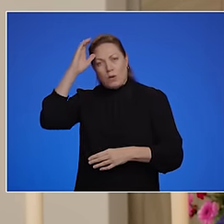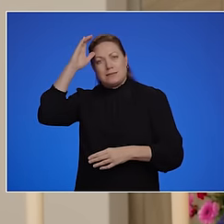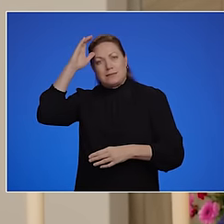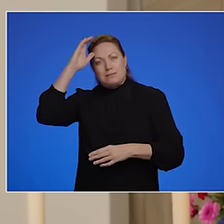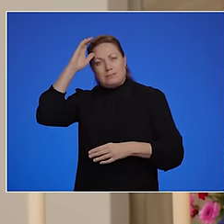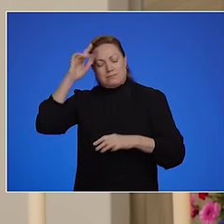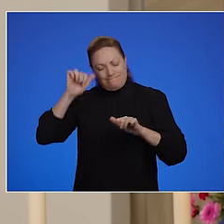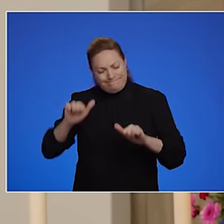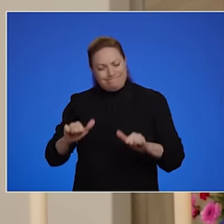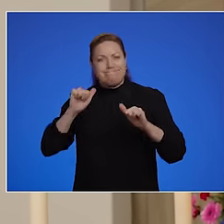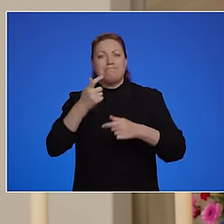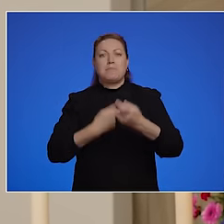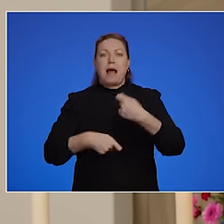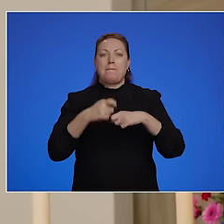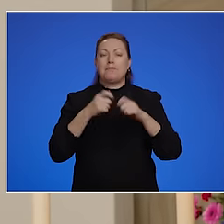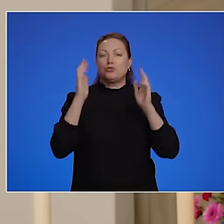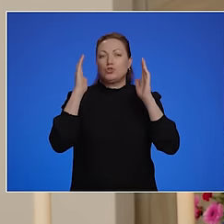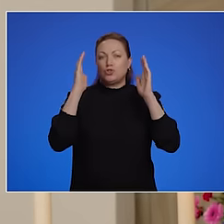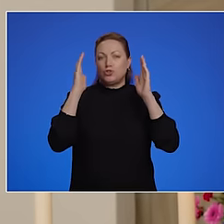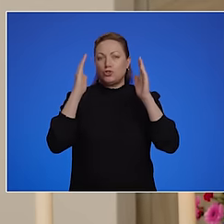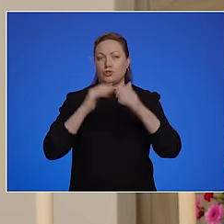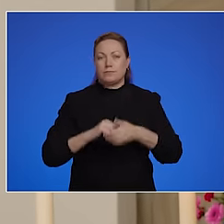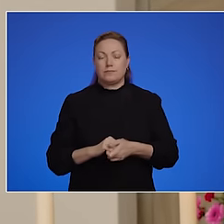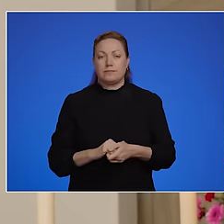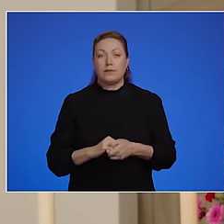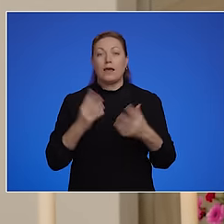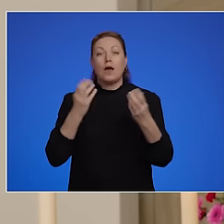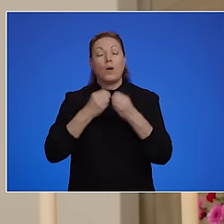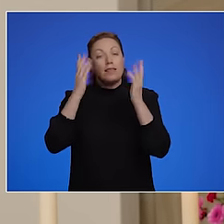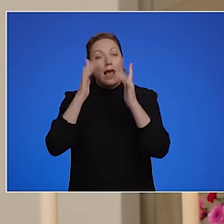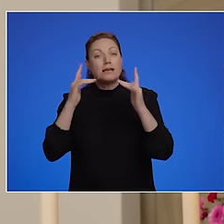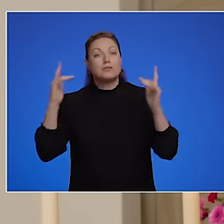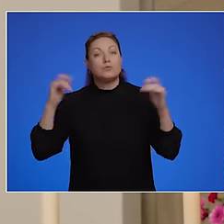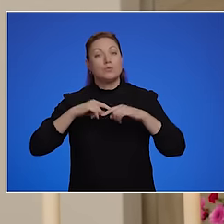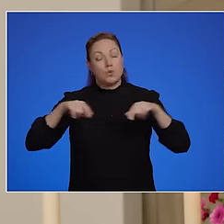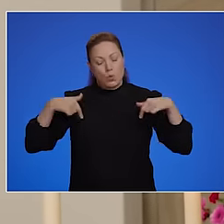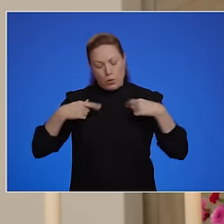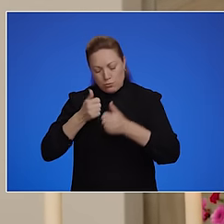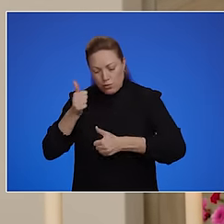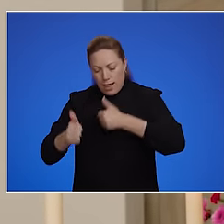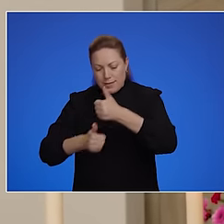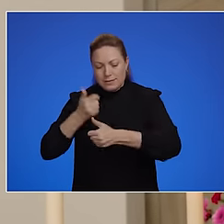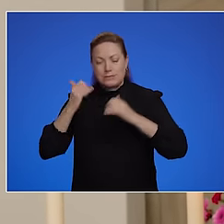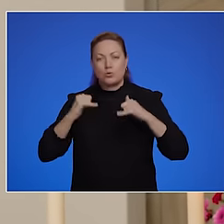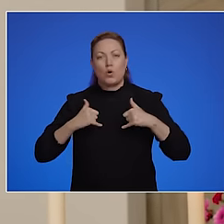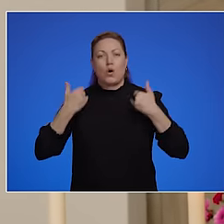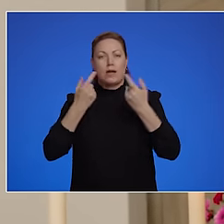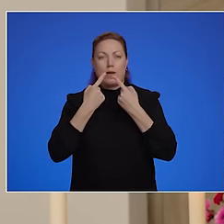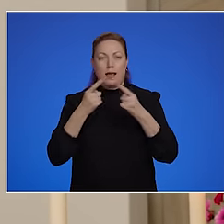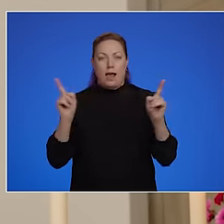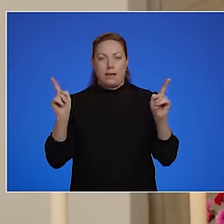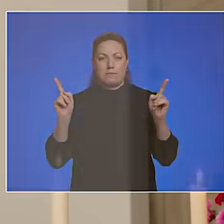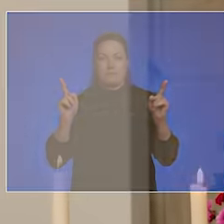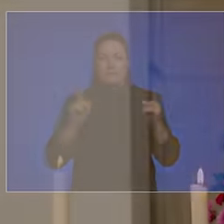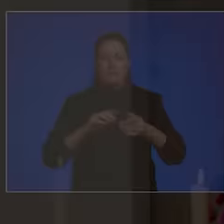wisdom, be manifest as the Church. And so, in company with the choirs of angels, we praise you, and with joy